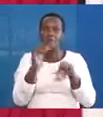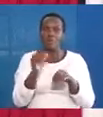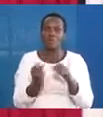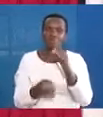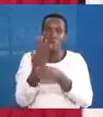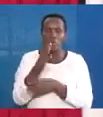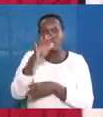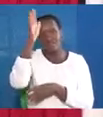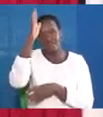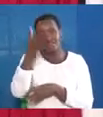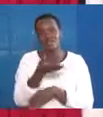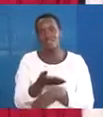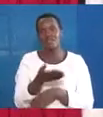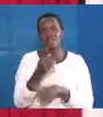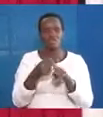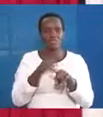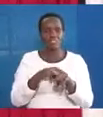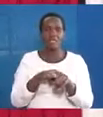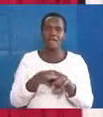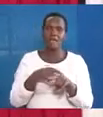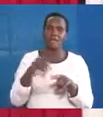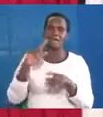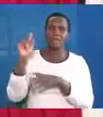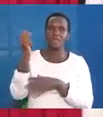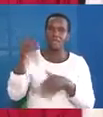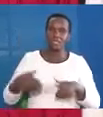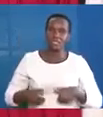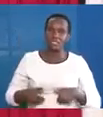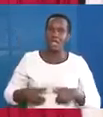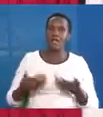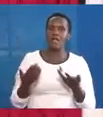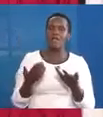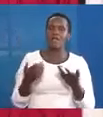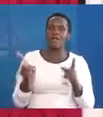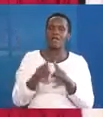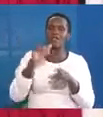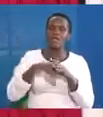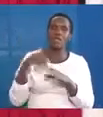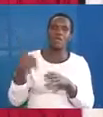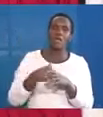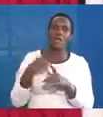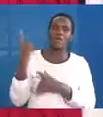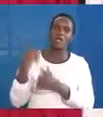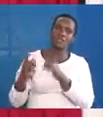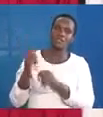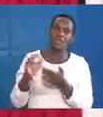Kenya. And one of the greatest acts of nation building in our history, I believe,